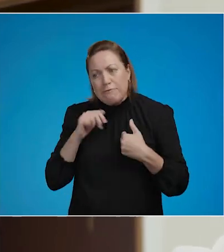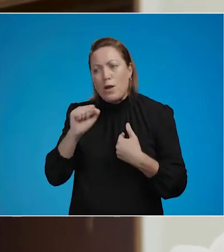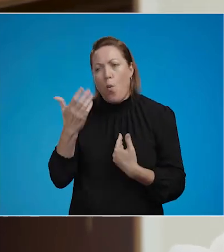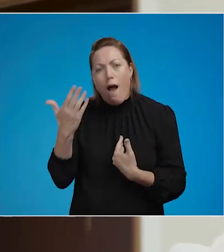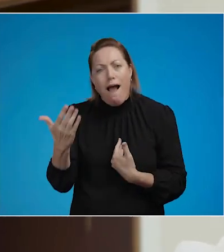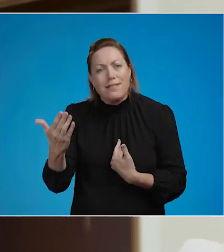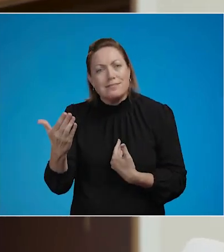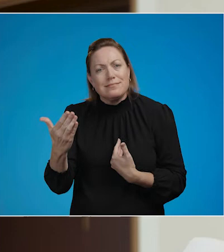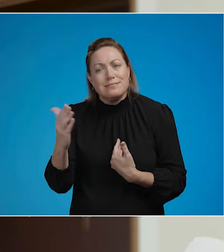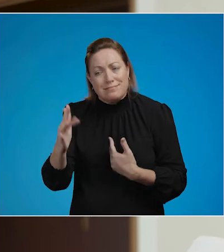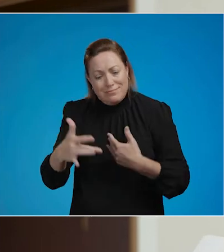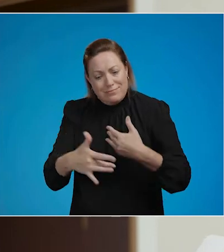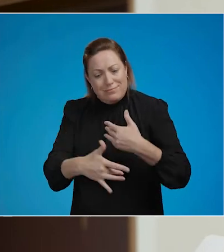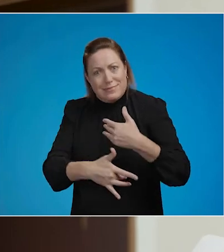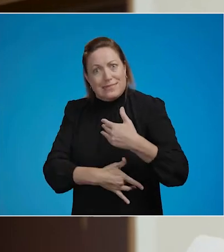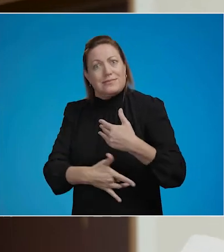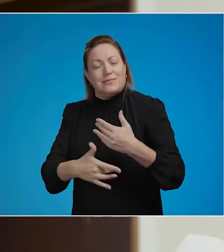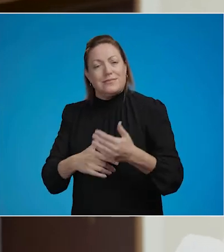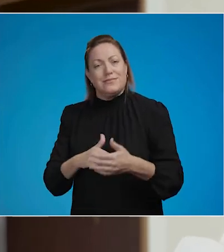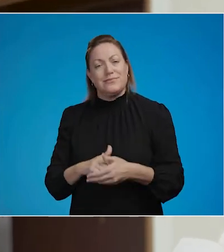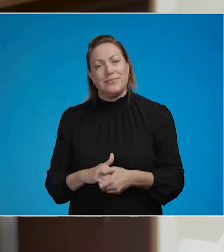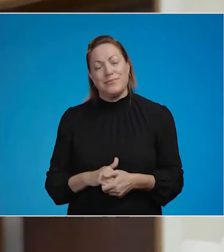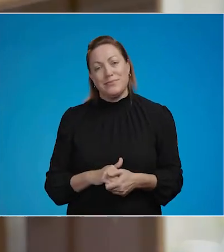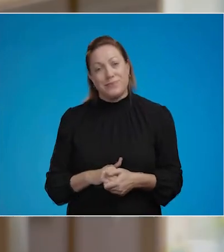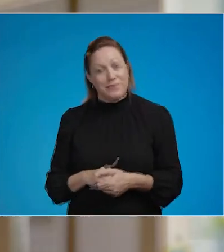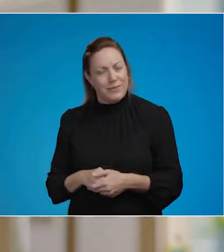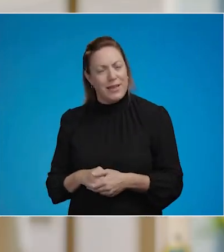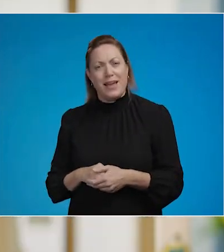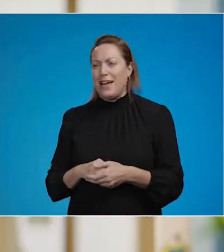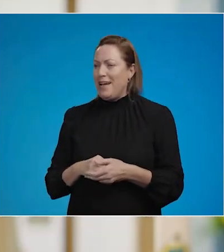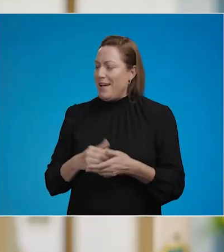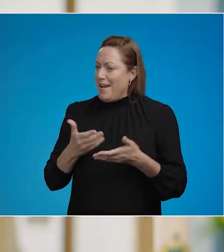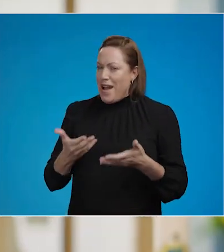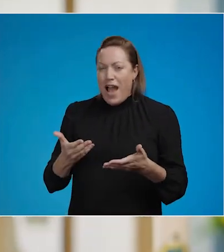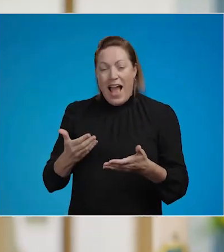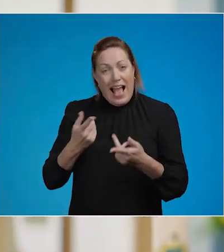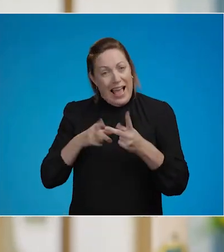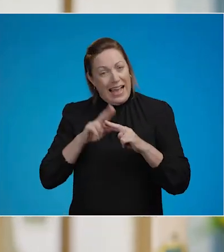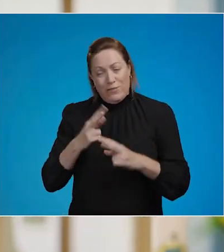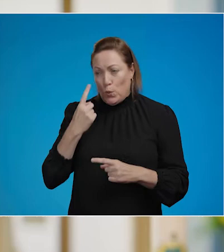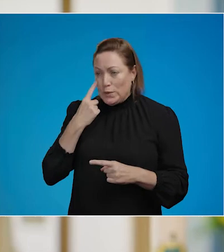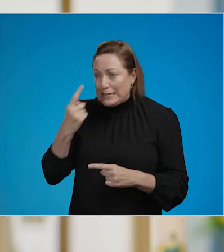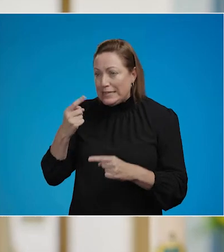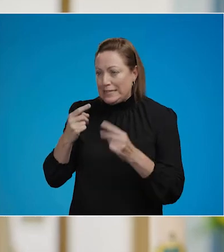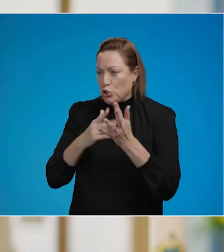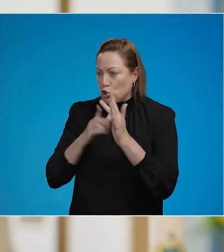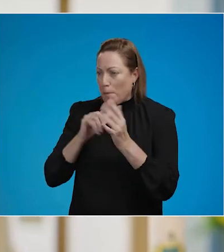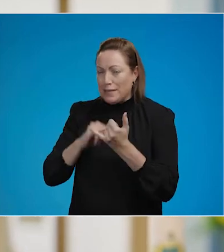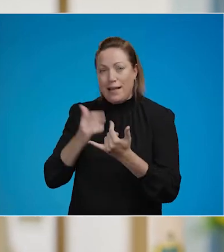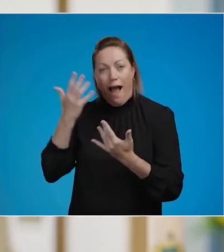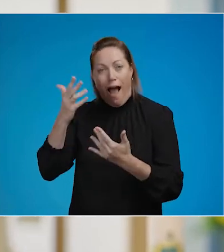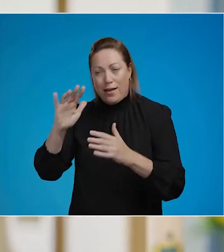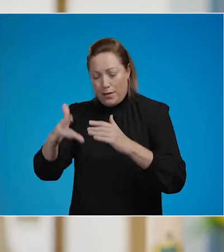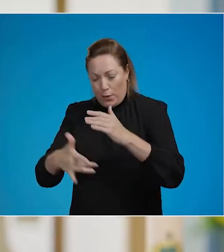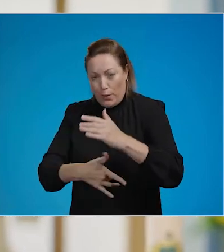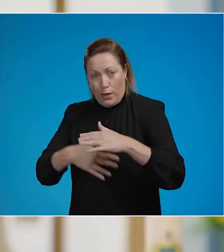made. Give me your hand. Put it into my side. And seeing his hand vanishing away as